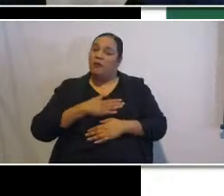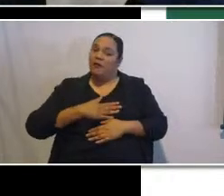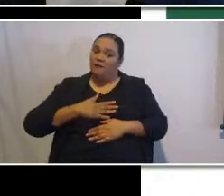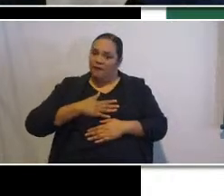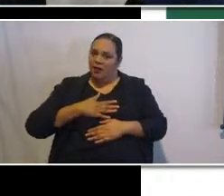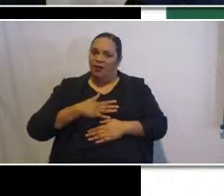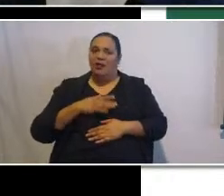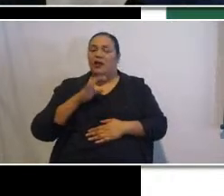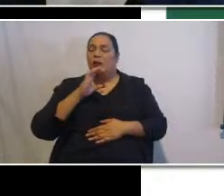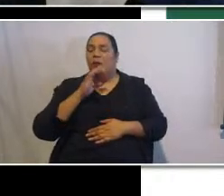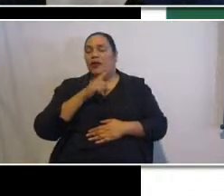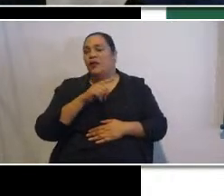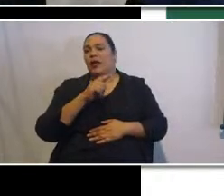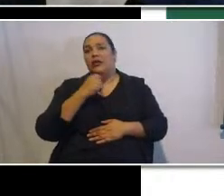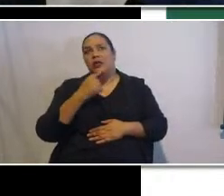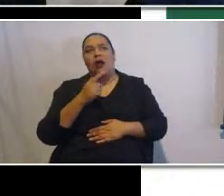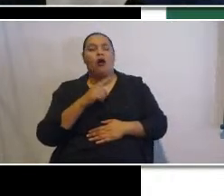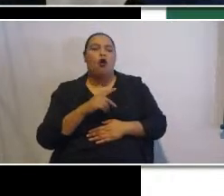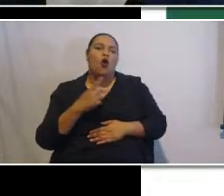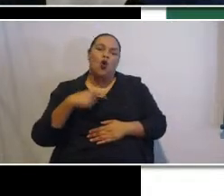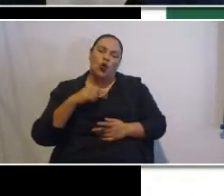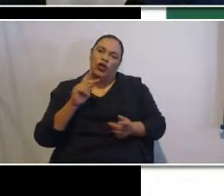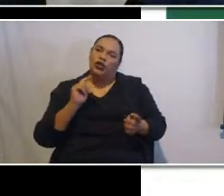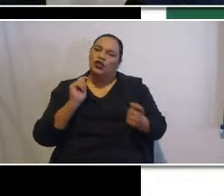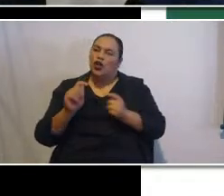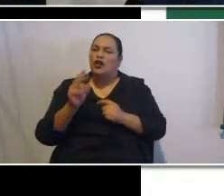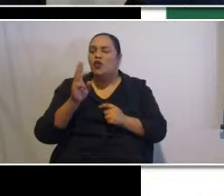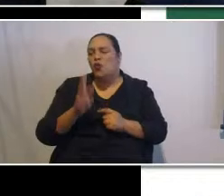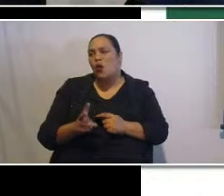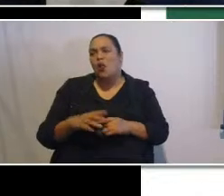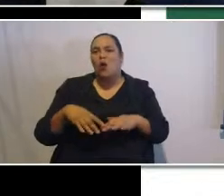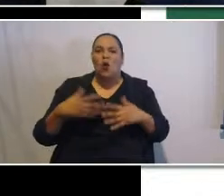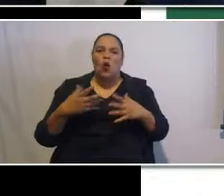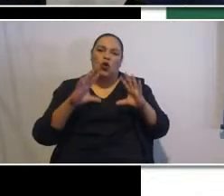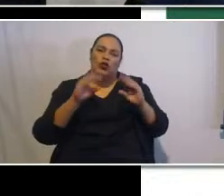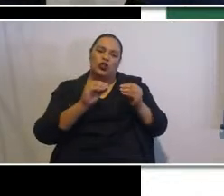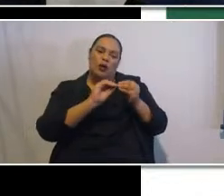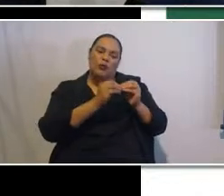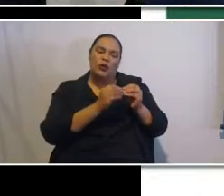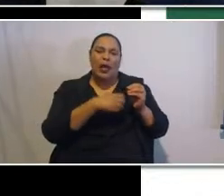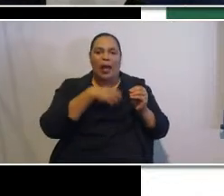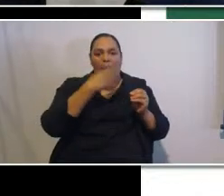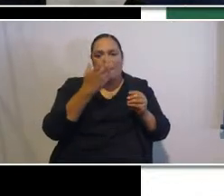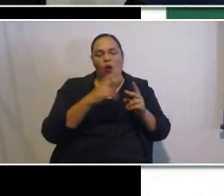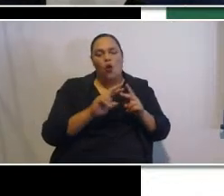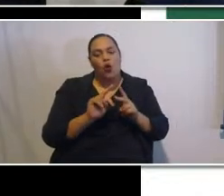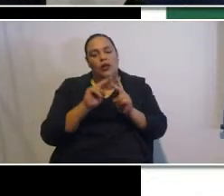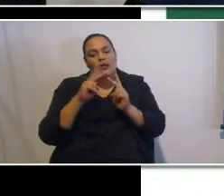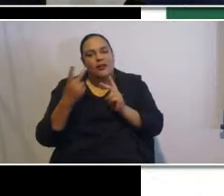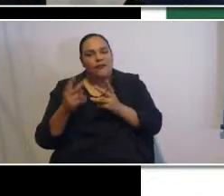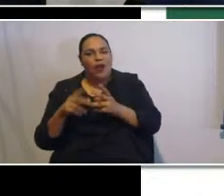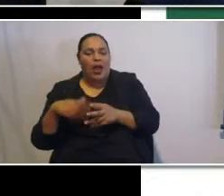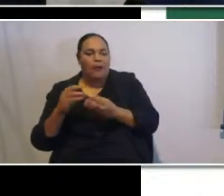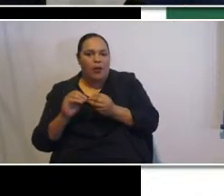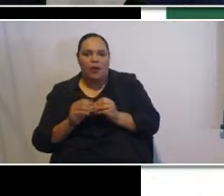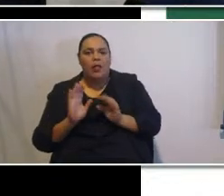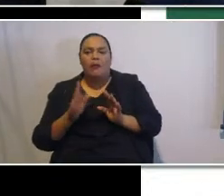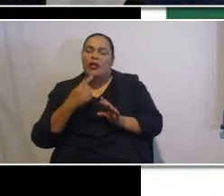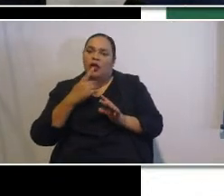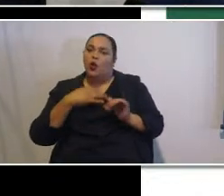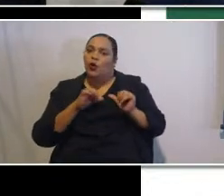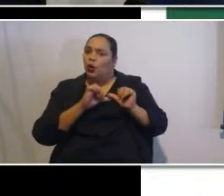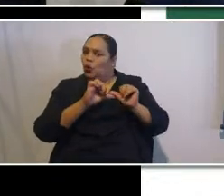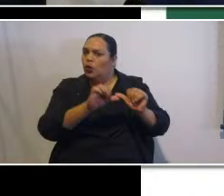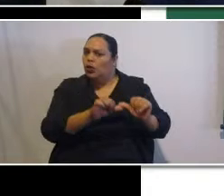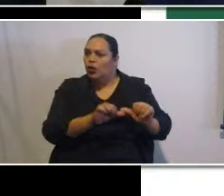are not saying we're going to change we're going to now stop producing apples, or we're going to do a different kind of apple. They're just saying we're going to carry